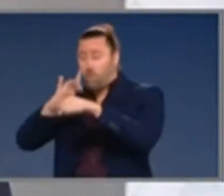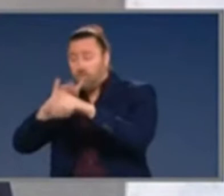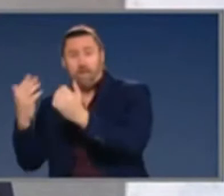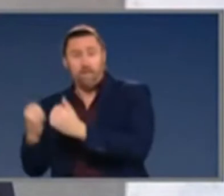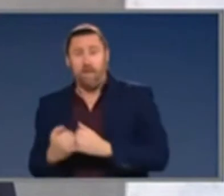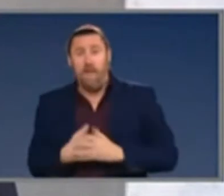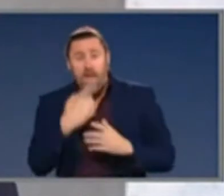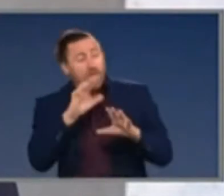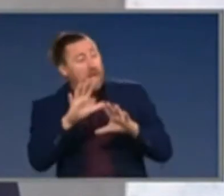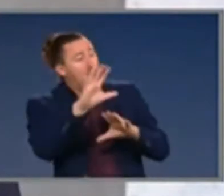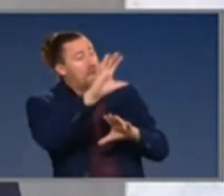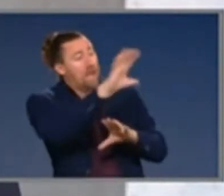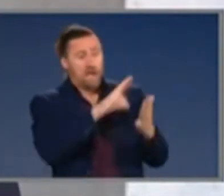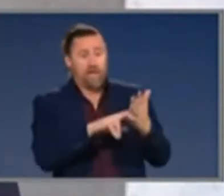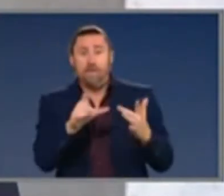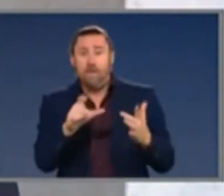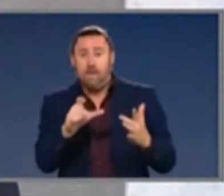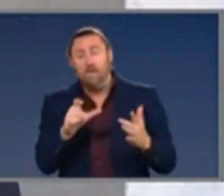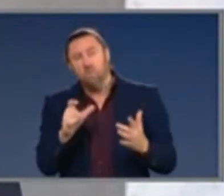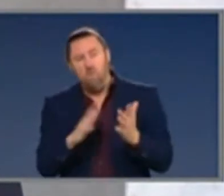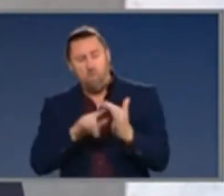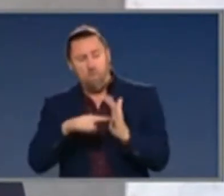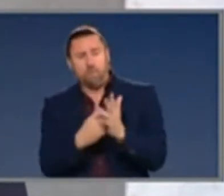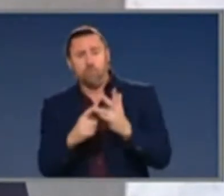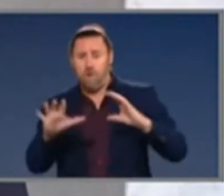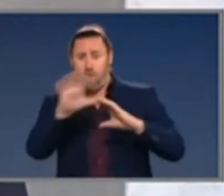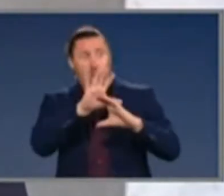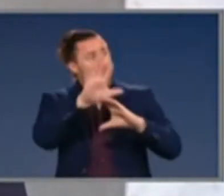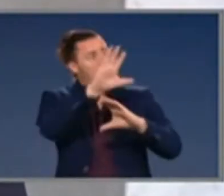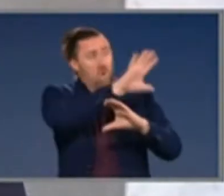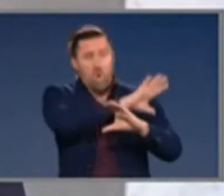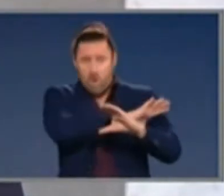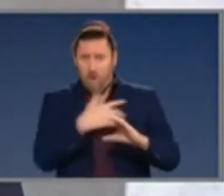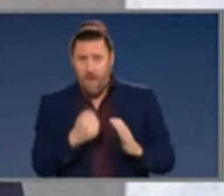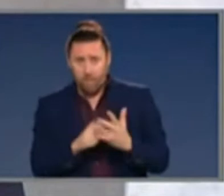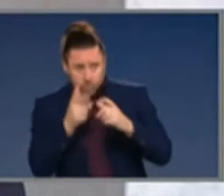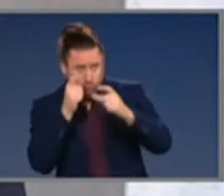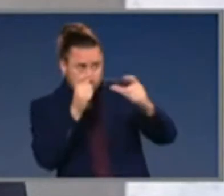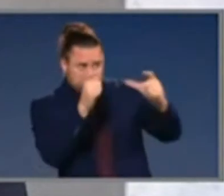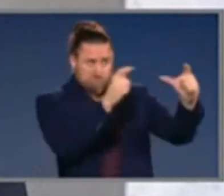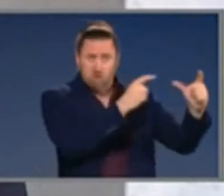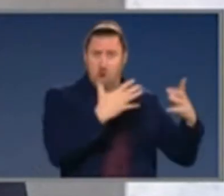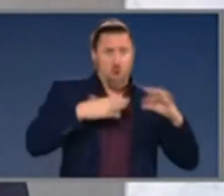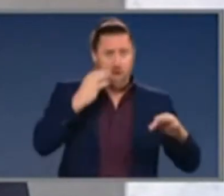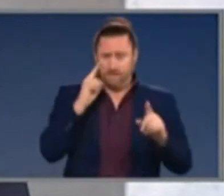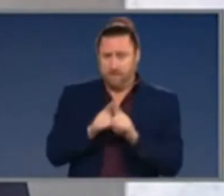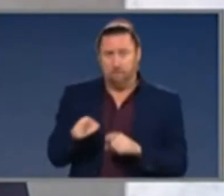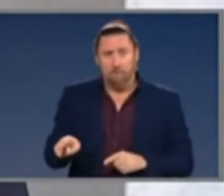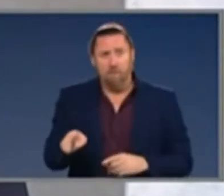facilities around the state, and particularly in the metropolitan area, then they have been managing extremely